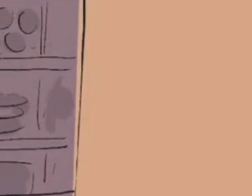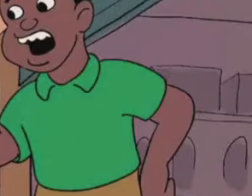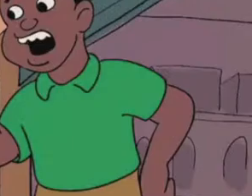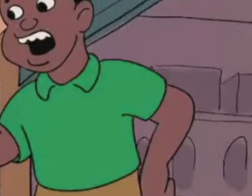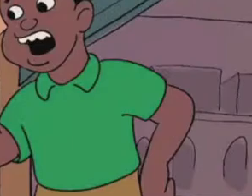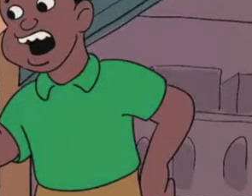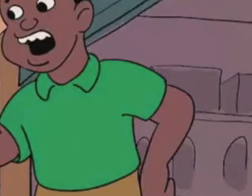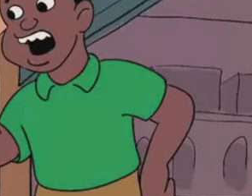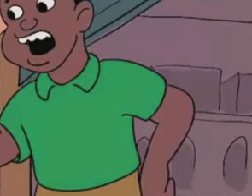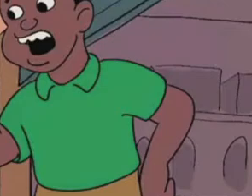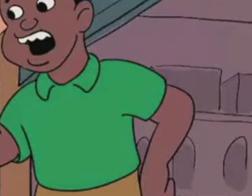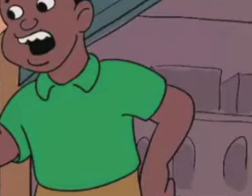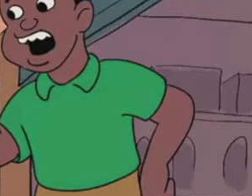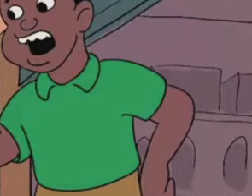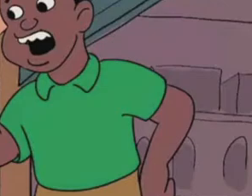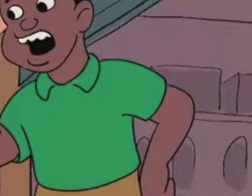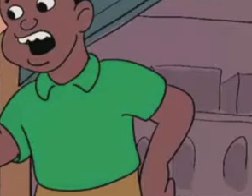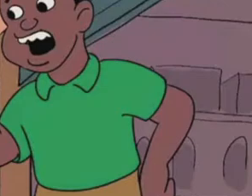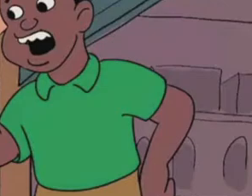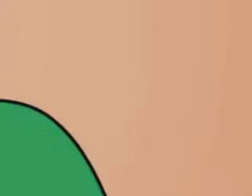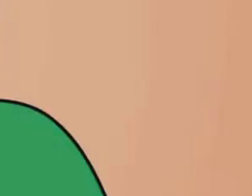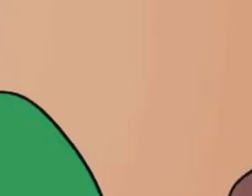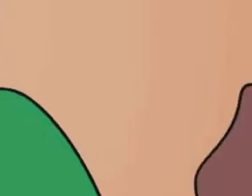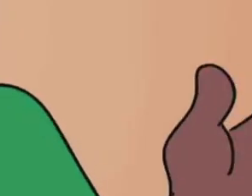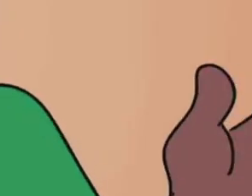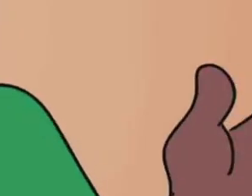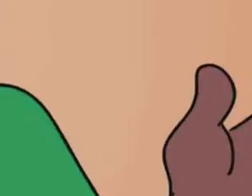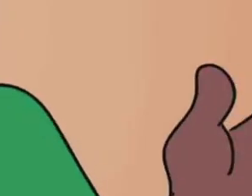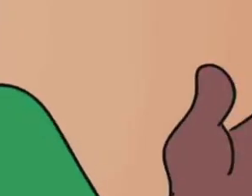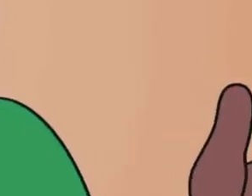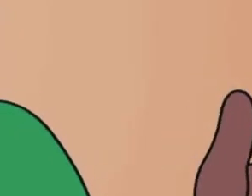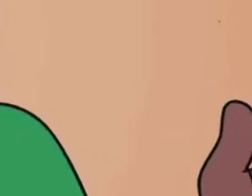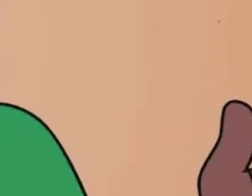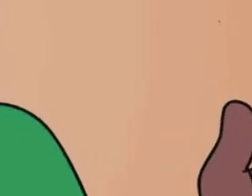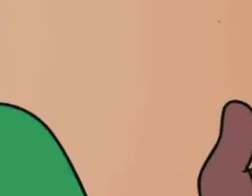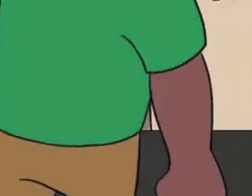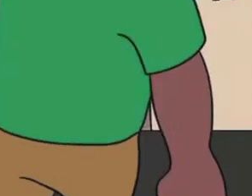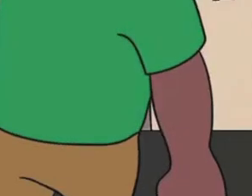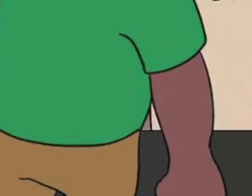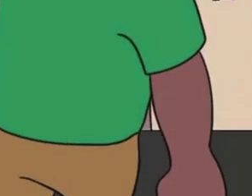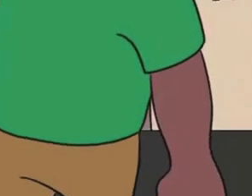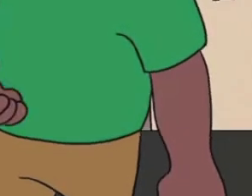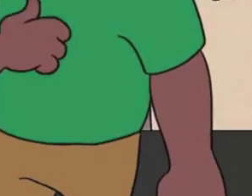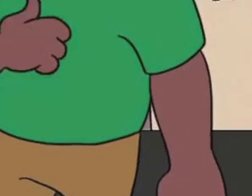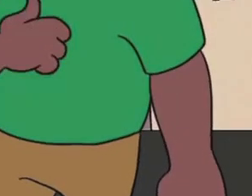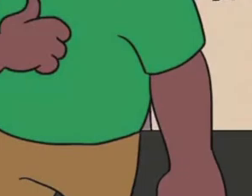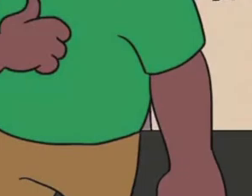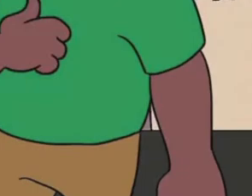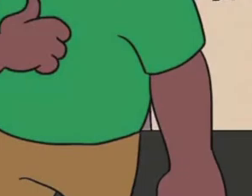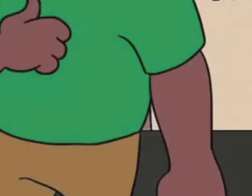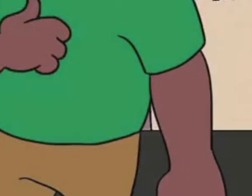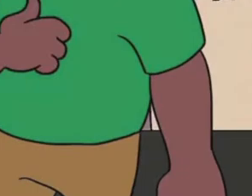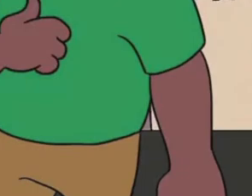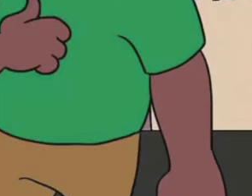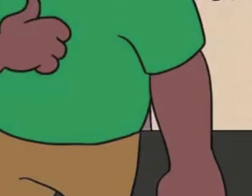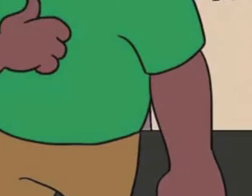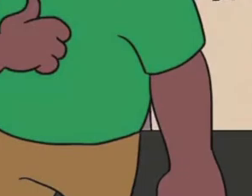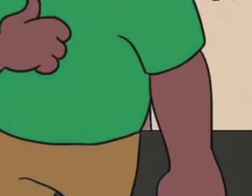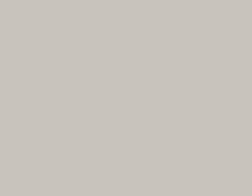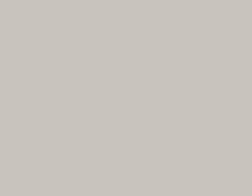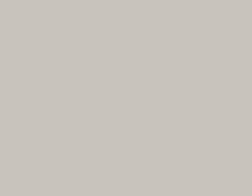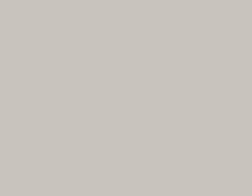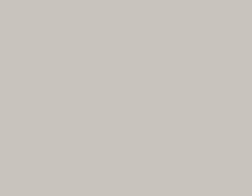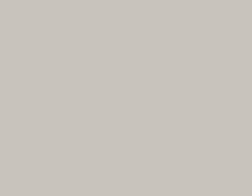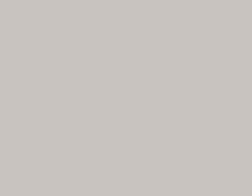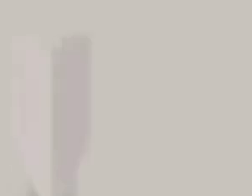Kapo, you seem to be in a hurry. Where are you going to? I'm gonna pay URA visit. Why would anyone visit URA? Of all places? To know